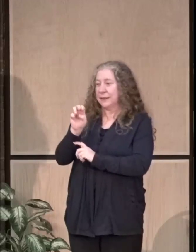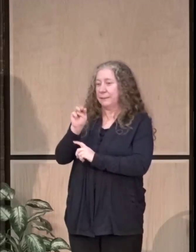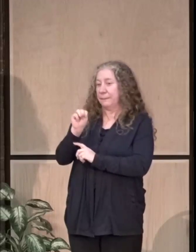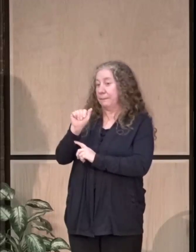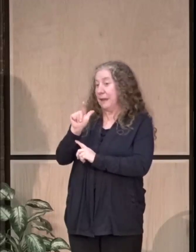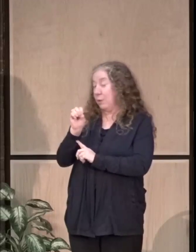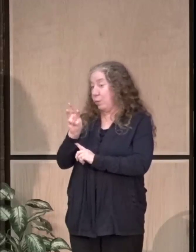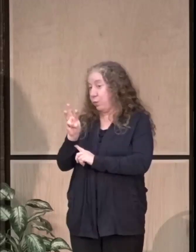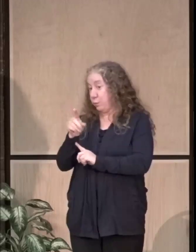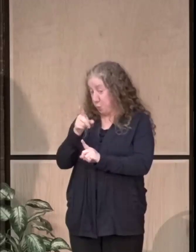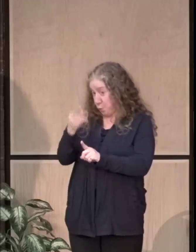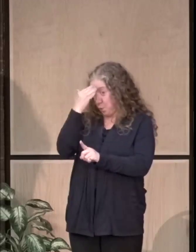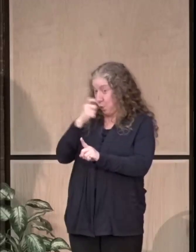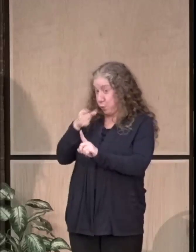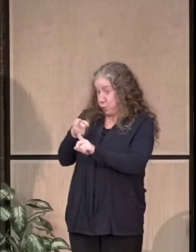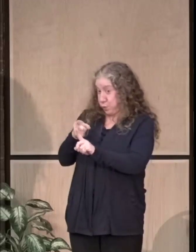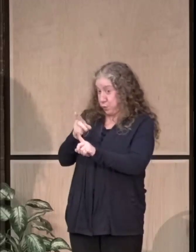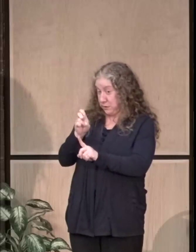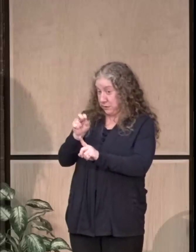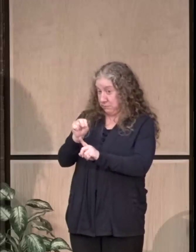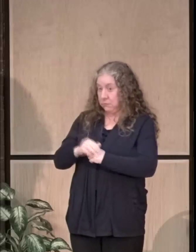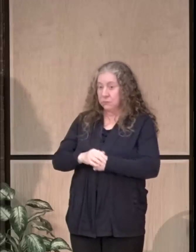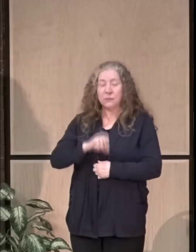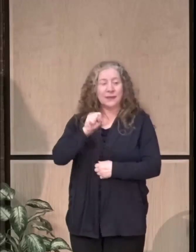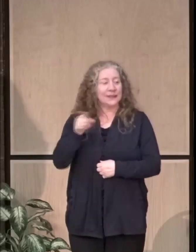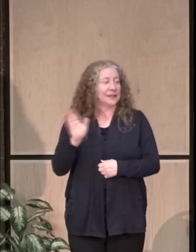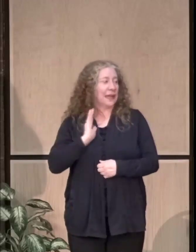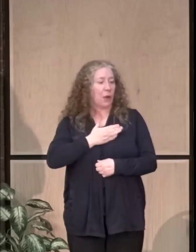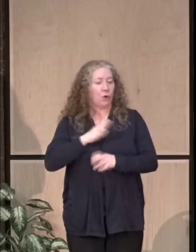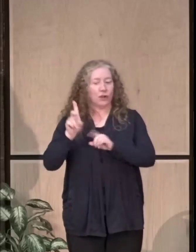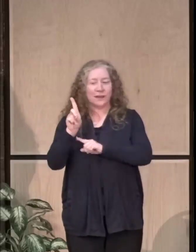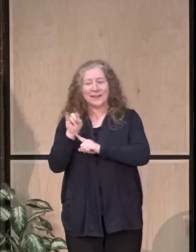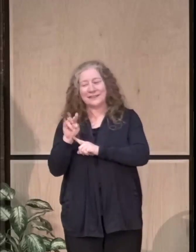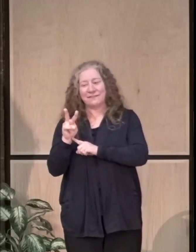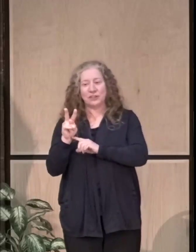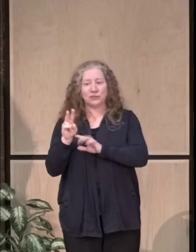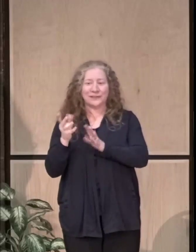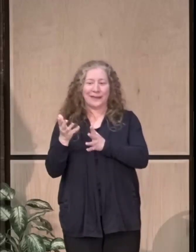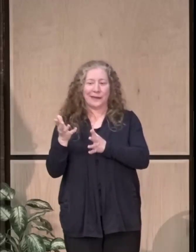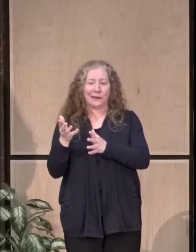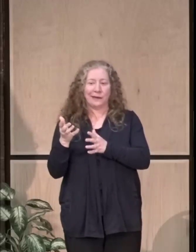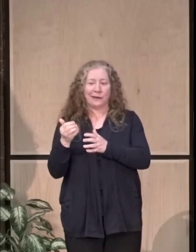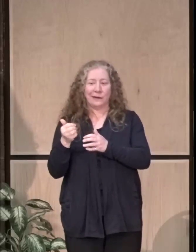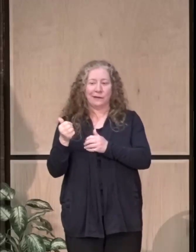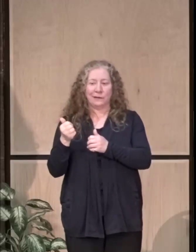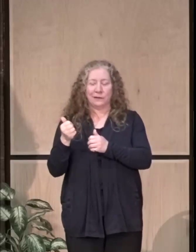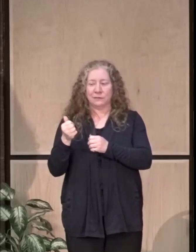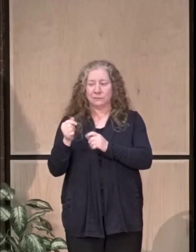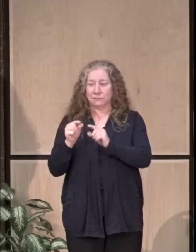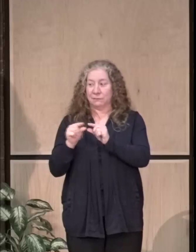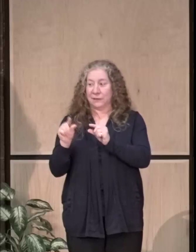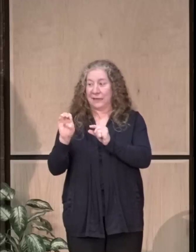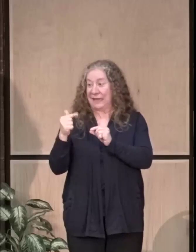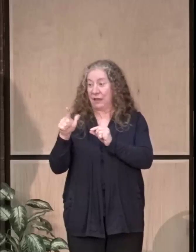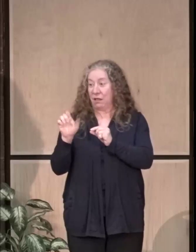know him? He is our division, for lack of a better way, just kind of JAG or legal.